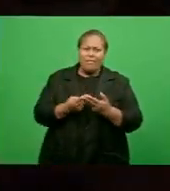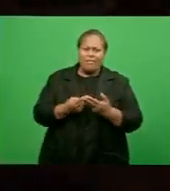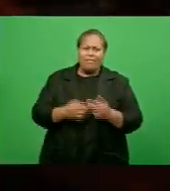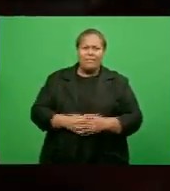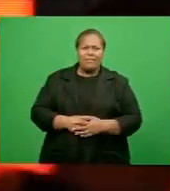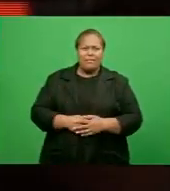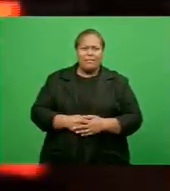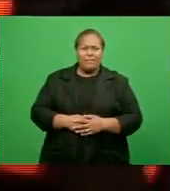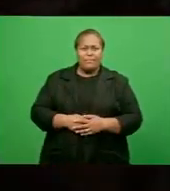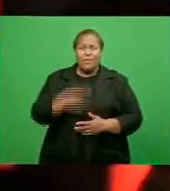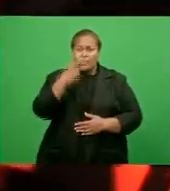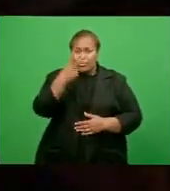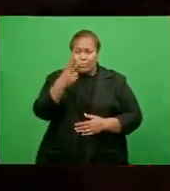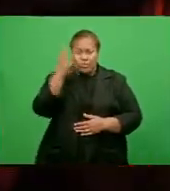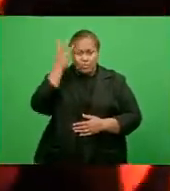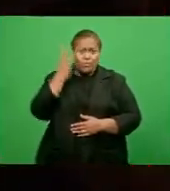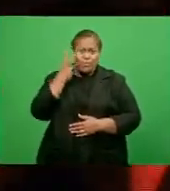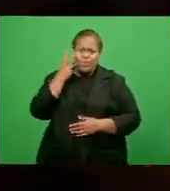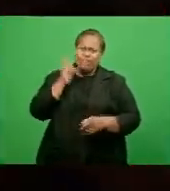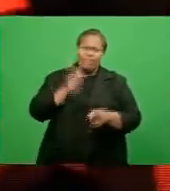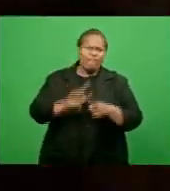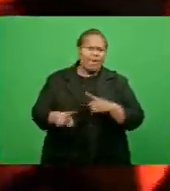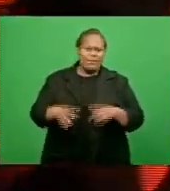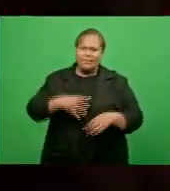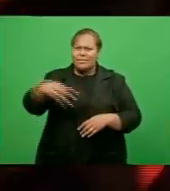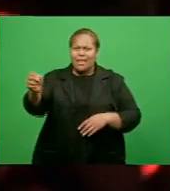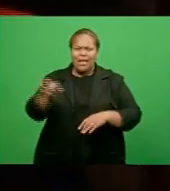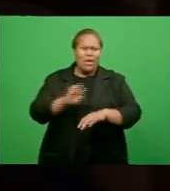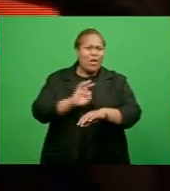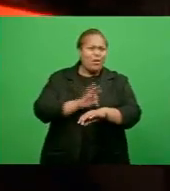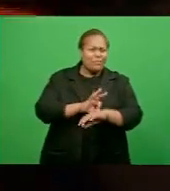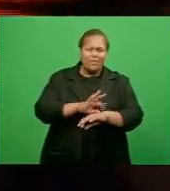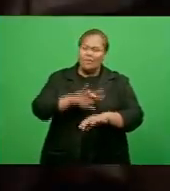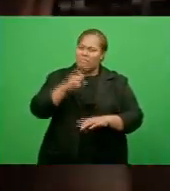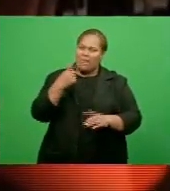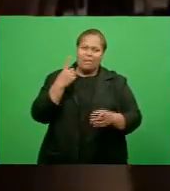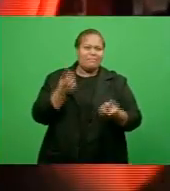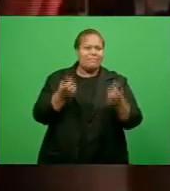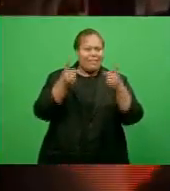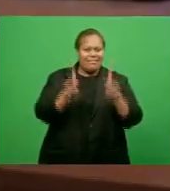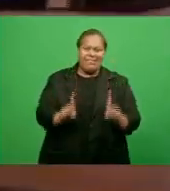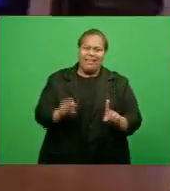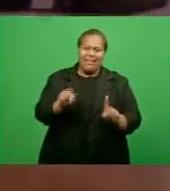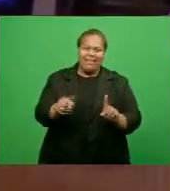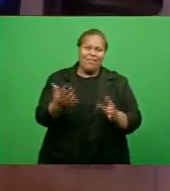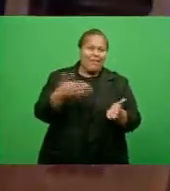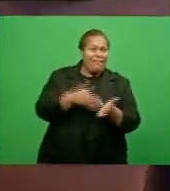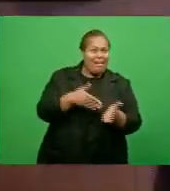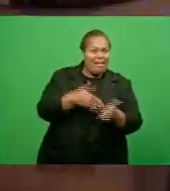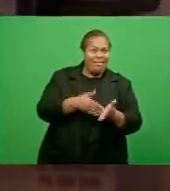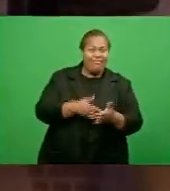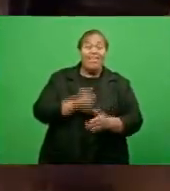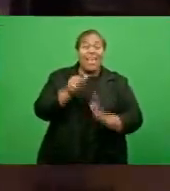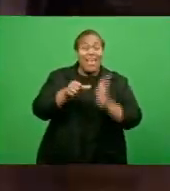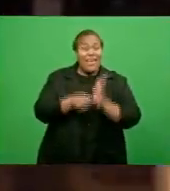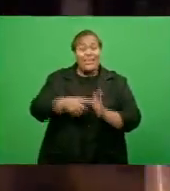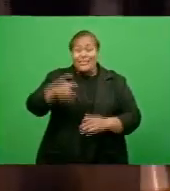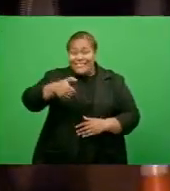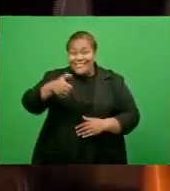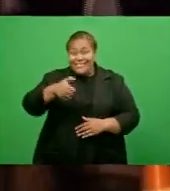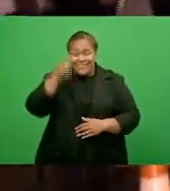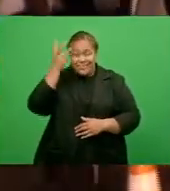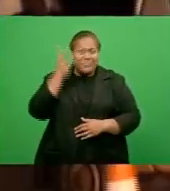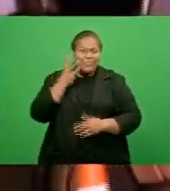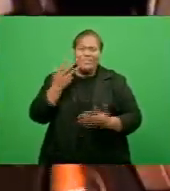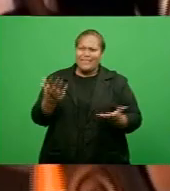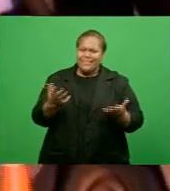were rushed to the Ndraketi Health Center where they were pronounced dead on arrival. 16-year-old Begum was described as an upcoming